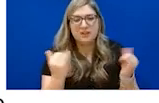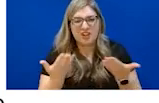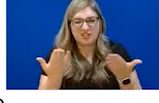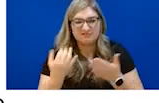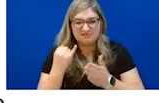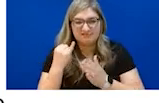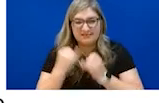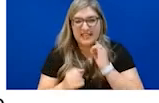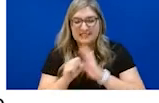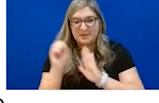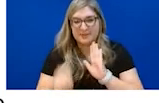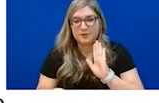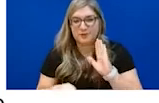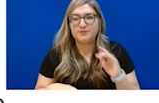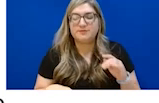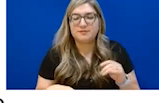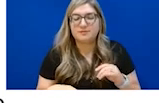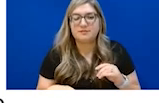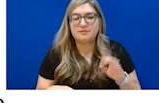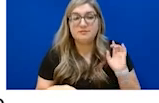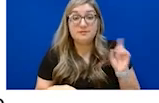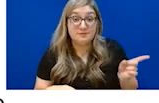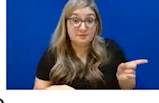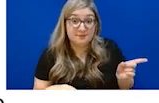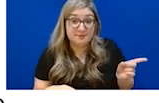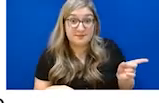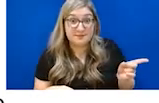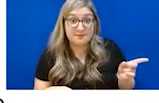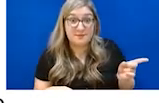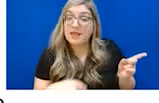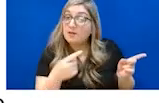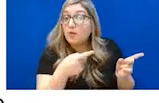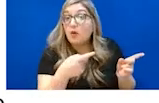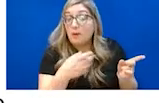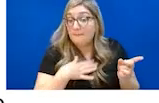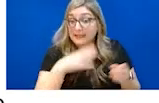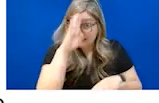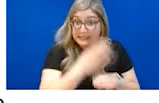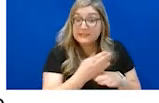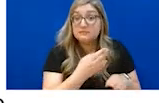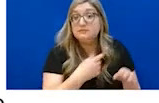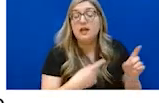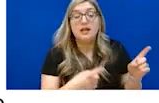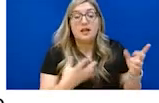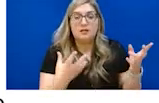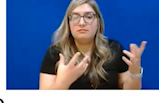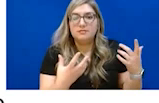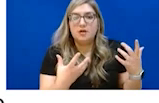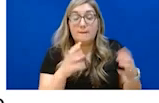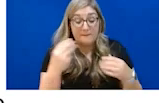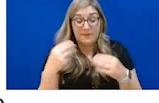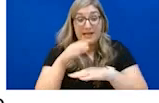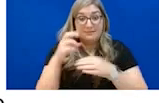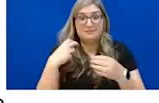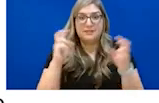in person because he felt that taking English and math online were not for him. He needed to go to class